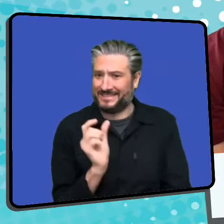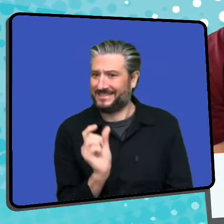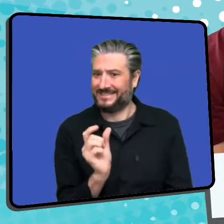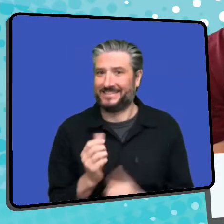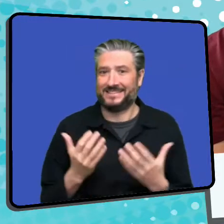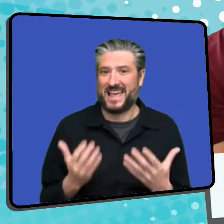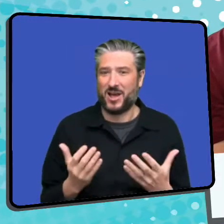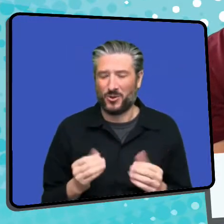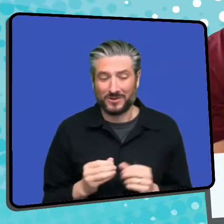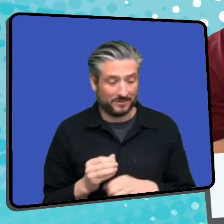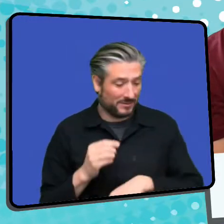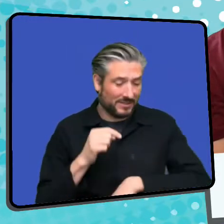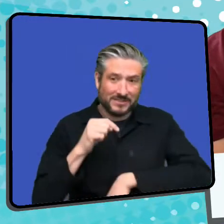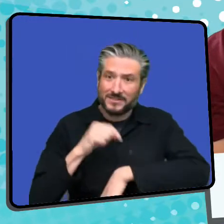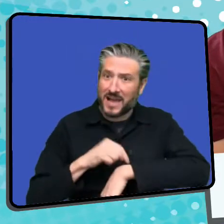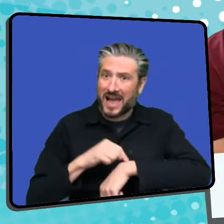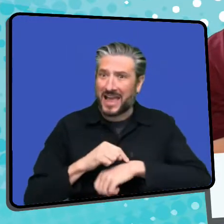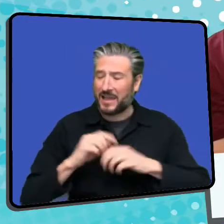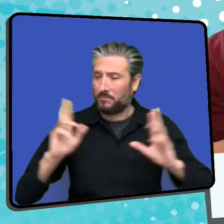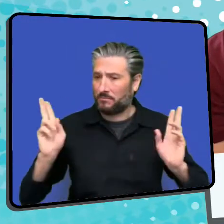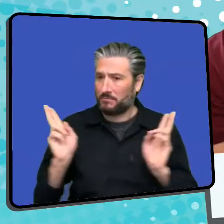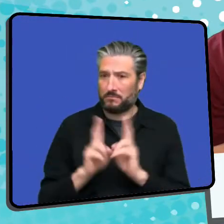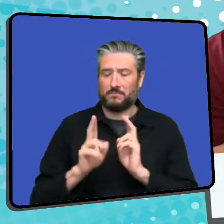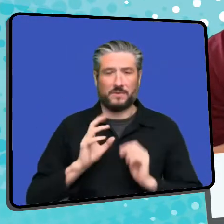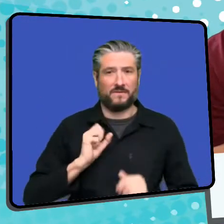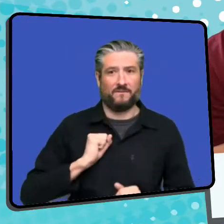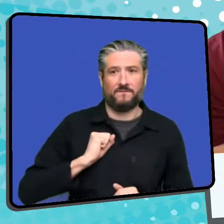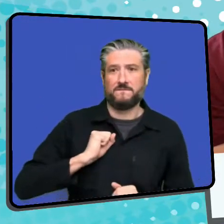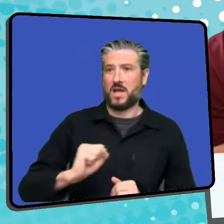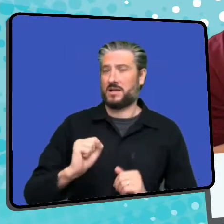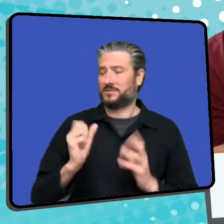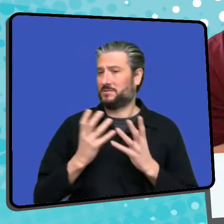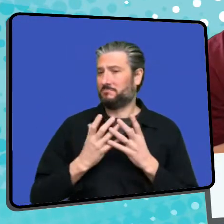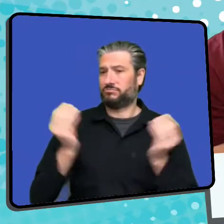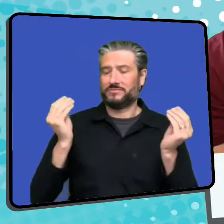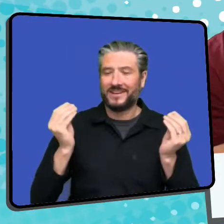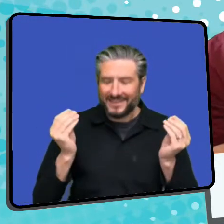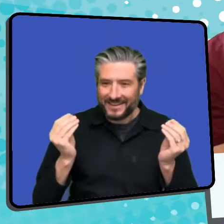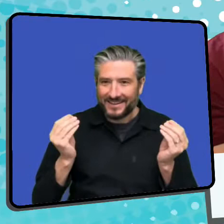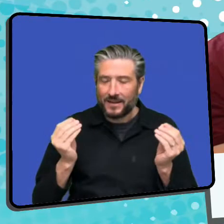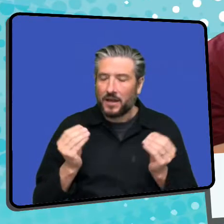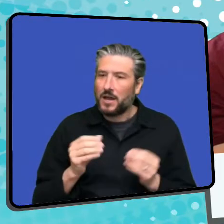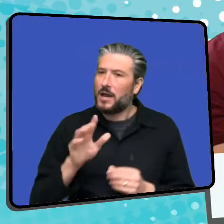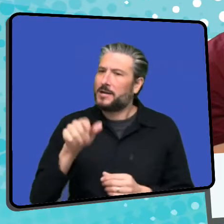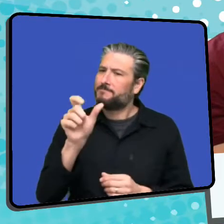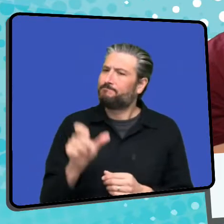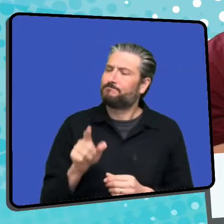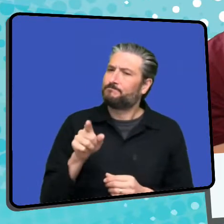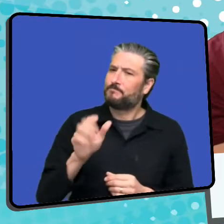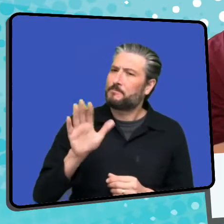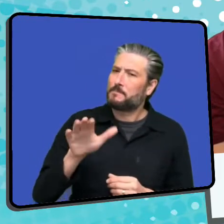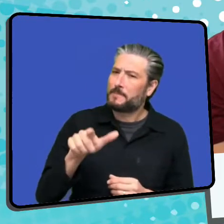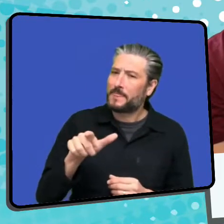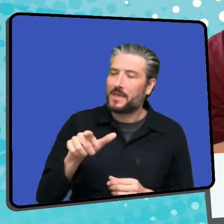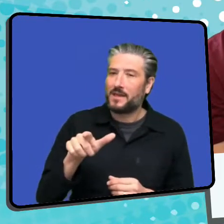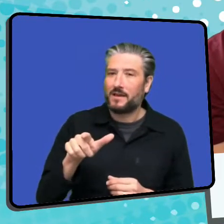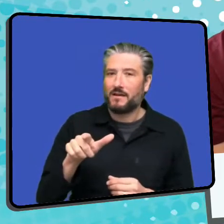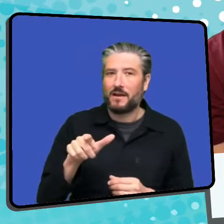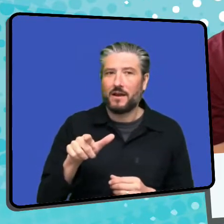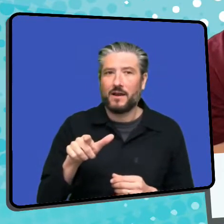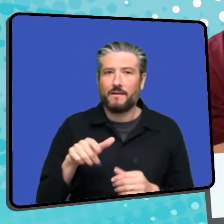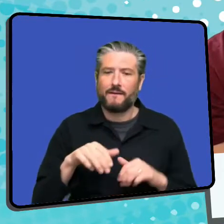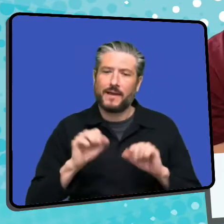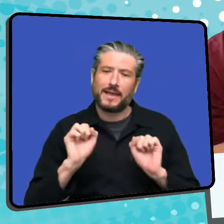time just goes so quickly on these things. So, Akanksha, is there something that you would give as